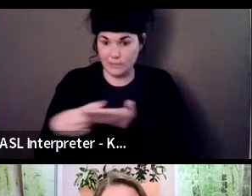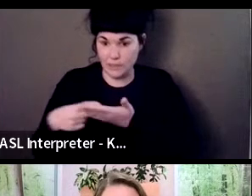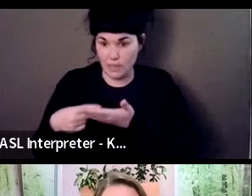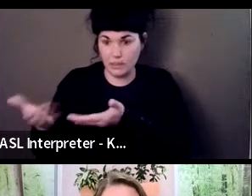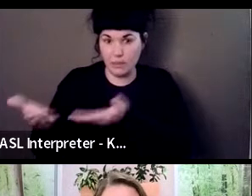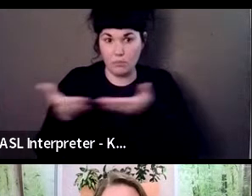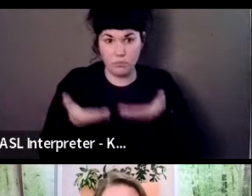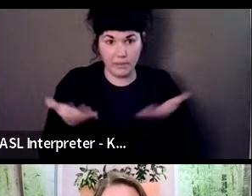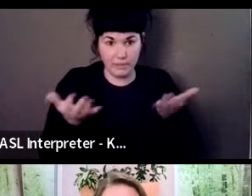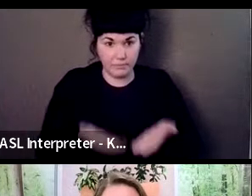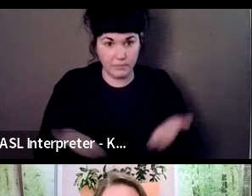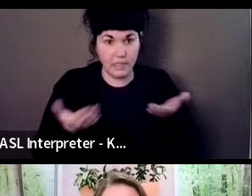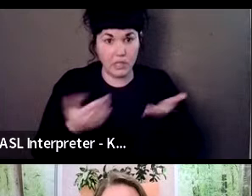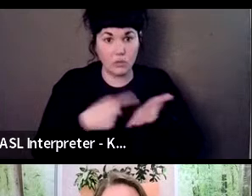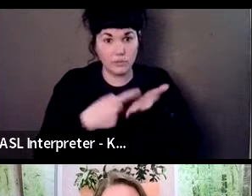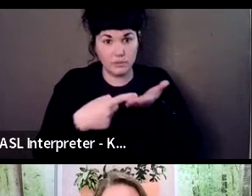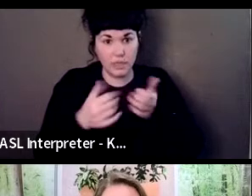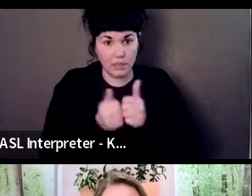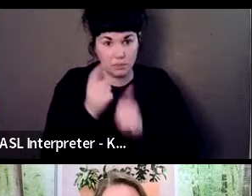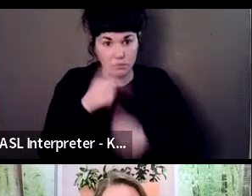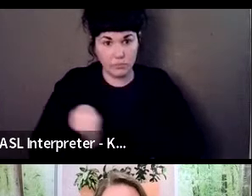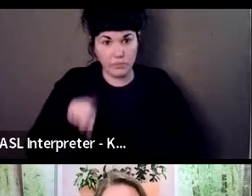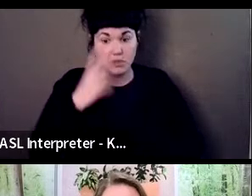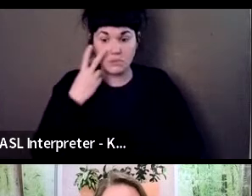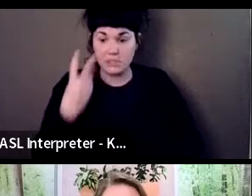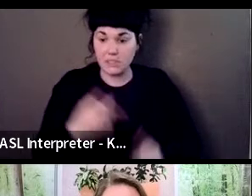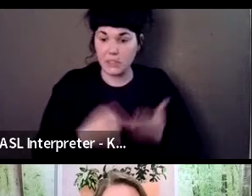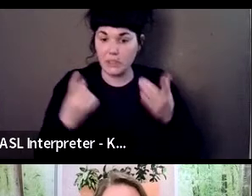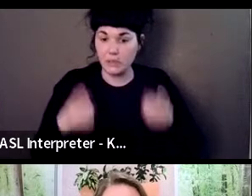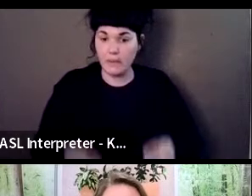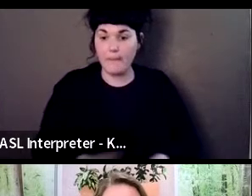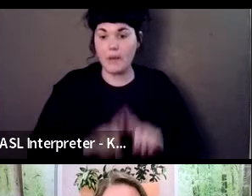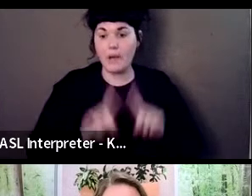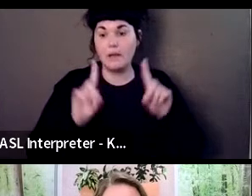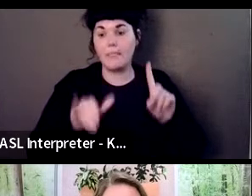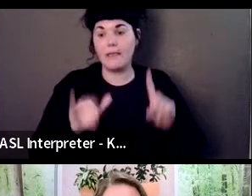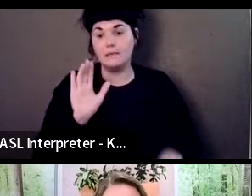where we're at. So that that seems to be the